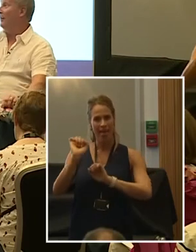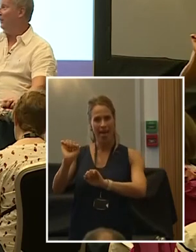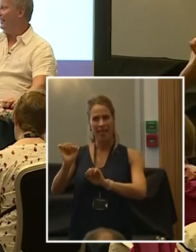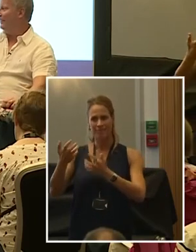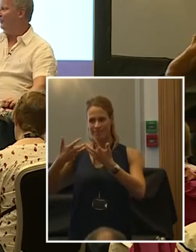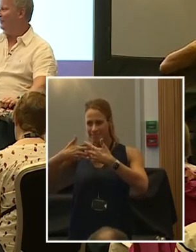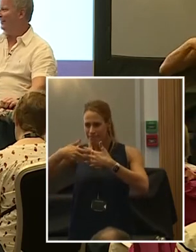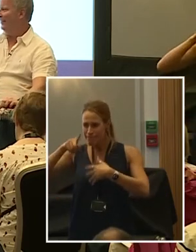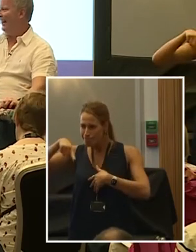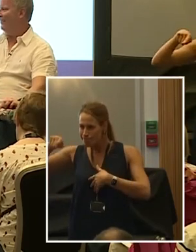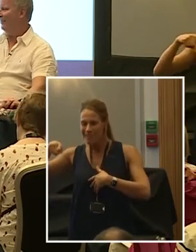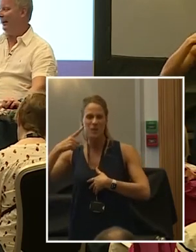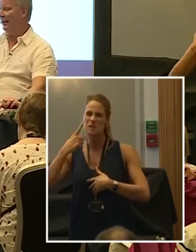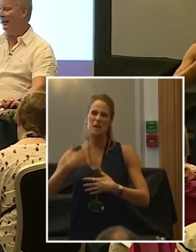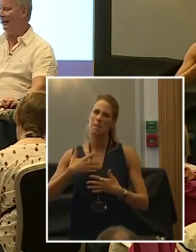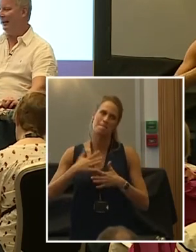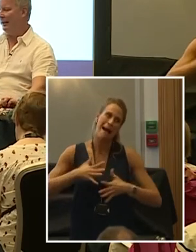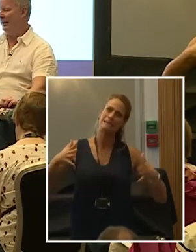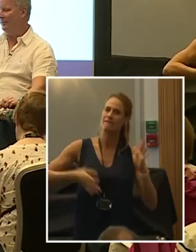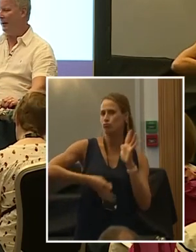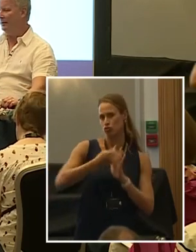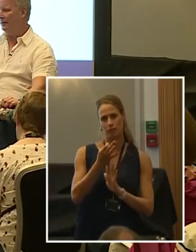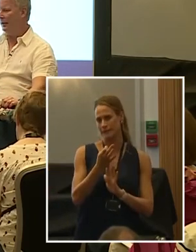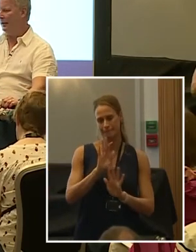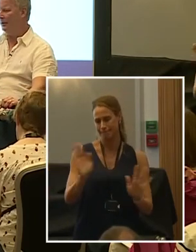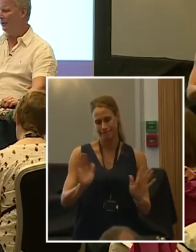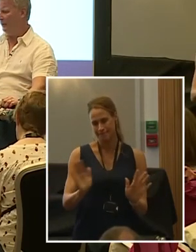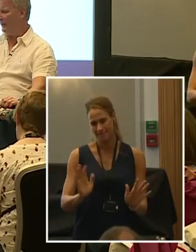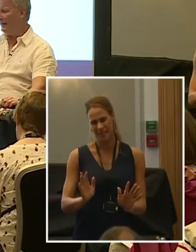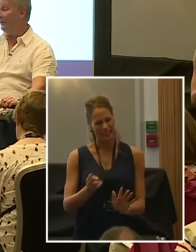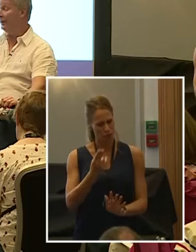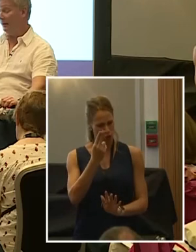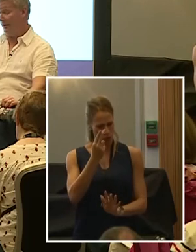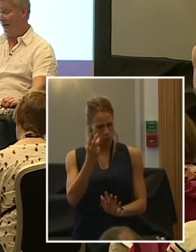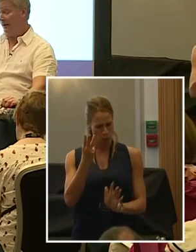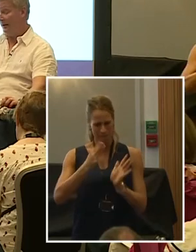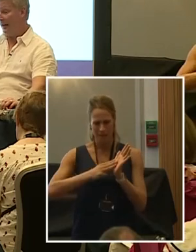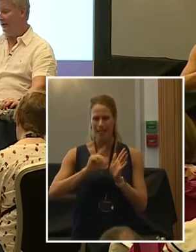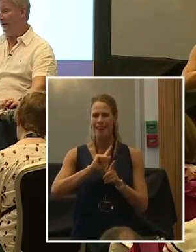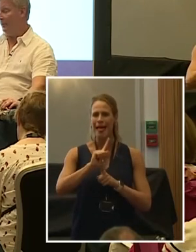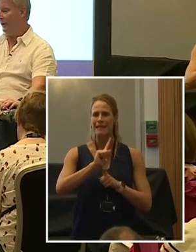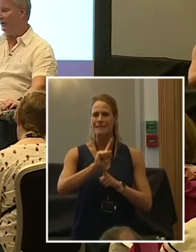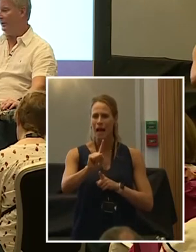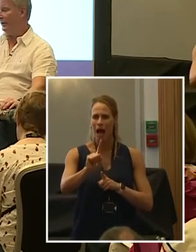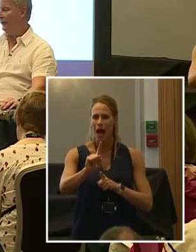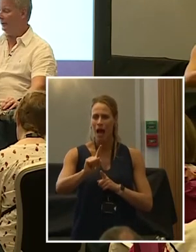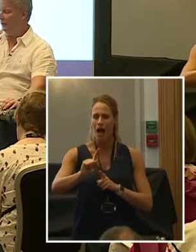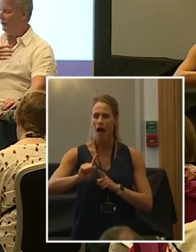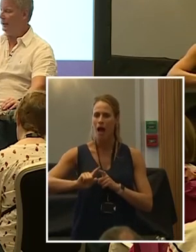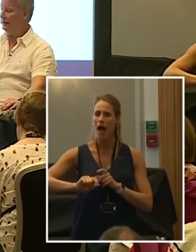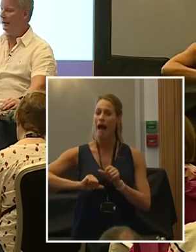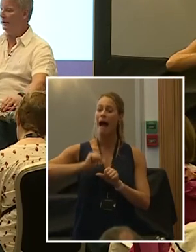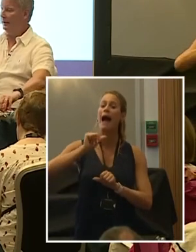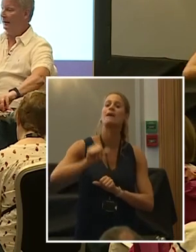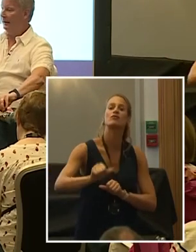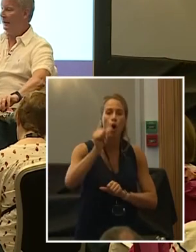there wasn't a groundbreaking improvement. I think about 2 or 3 months after the operation and after all the